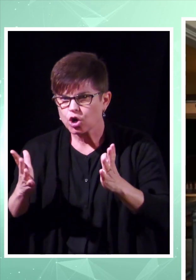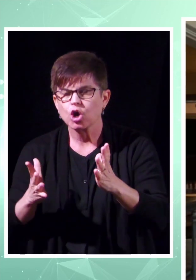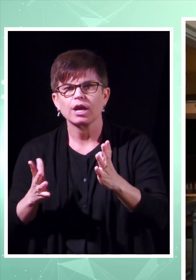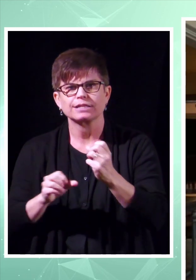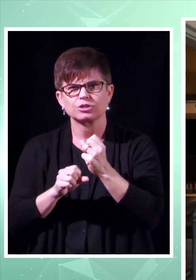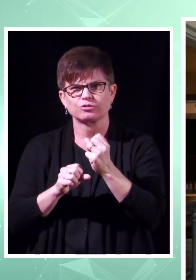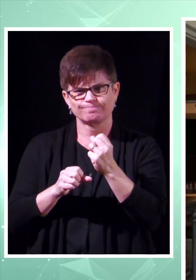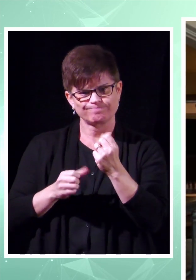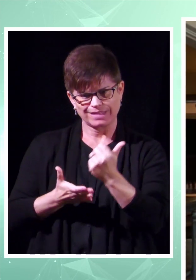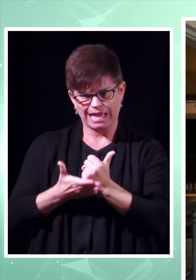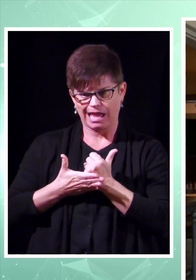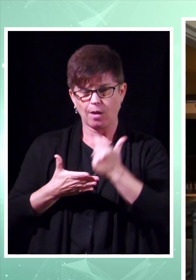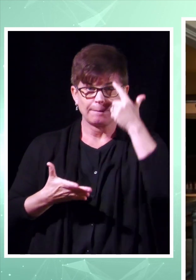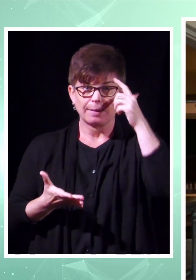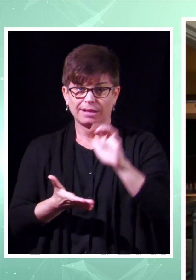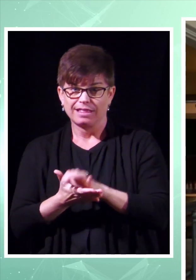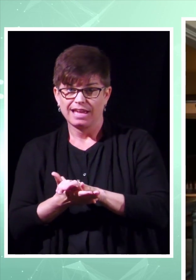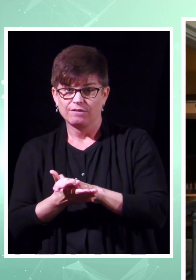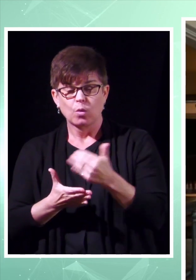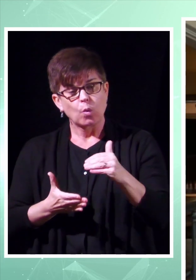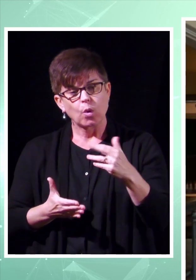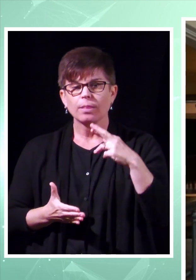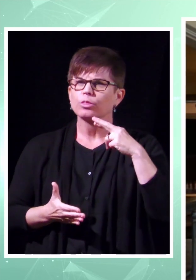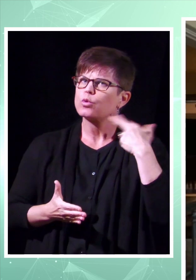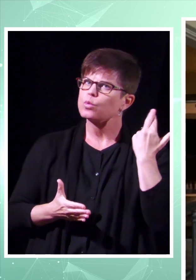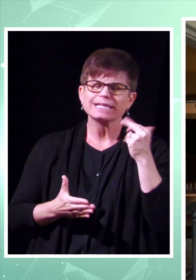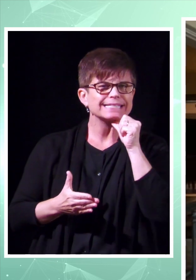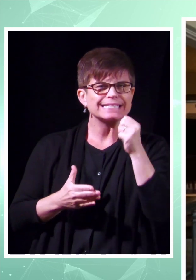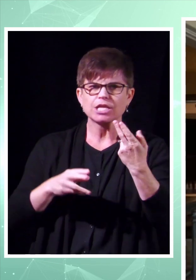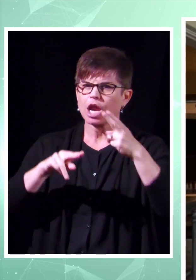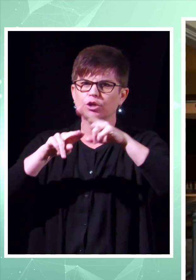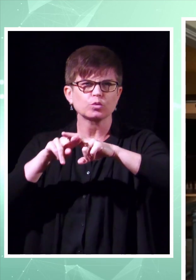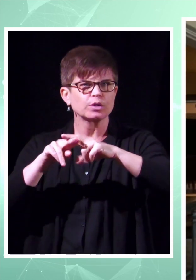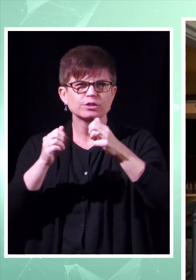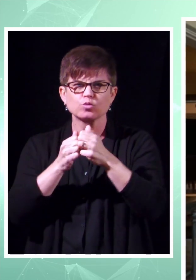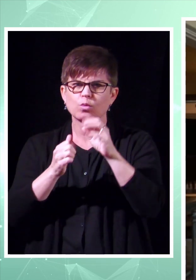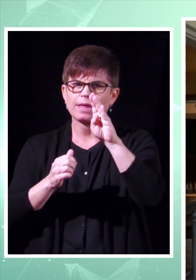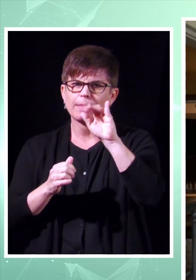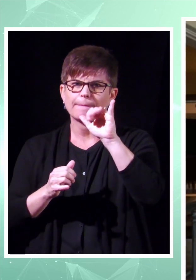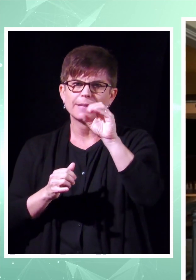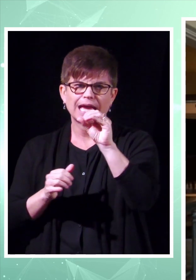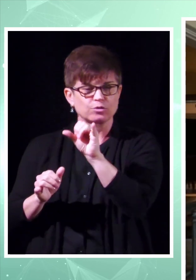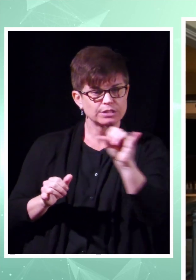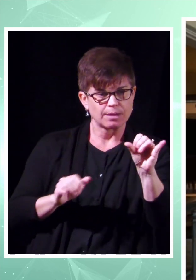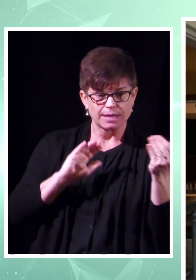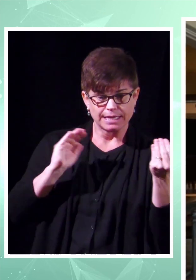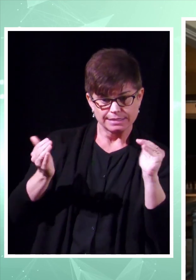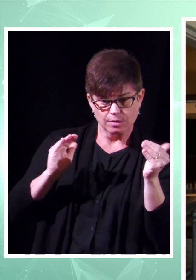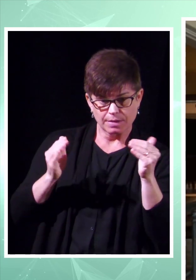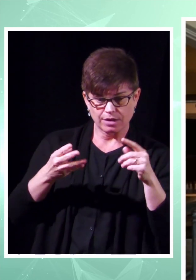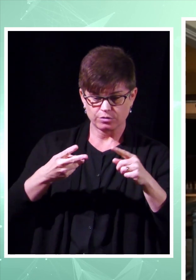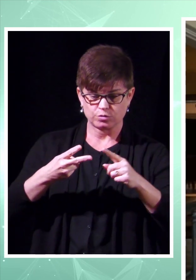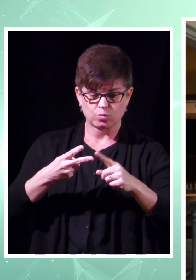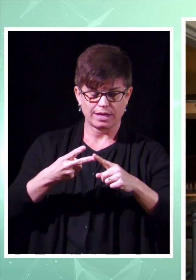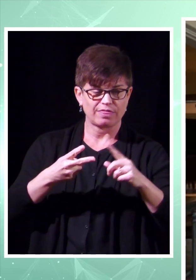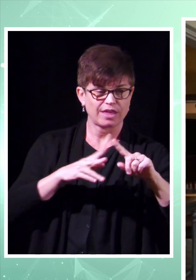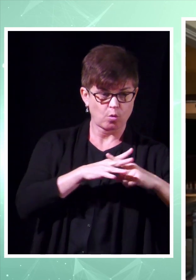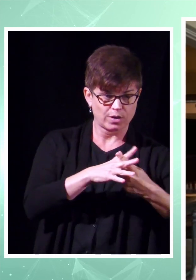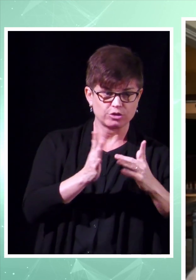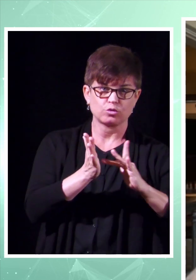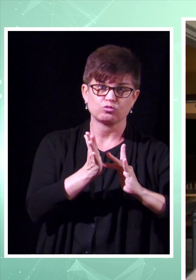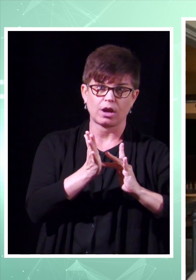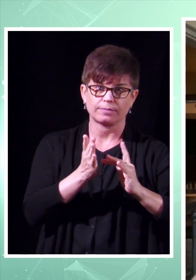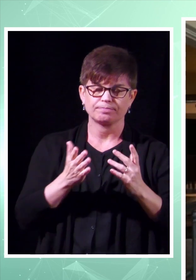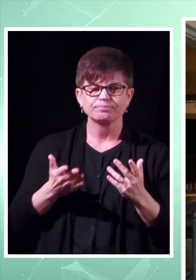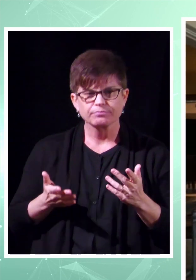believe that the PML risk is probably not increased with the biosimilar as compared to the reference molecule. Now,